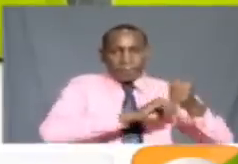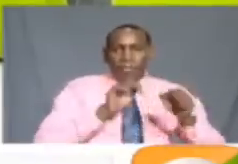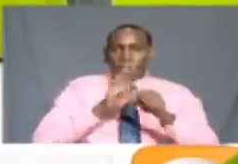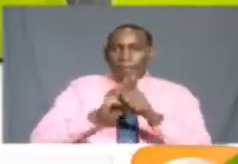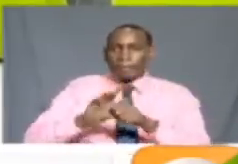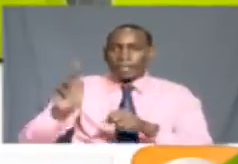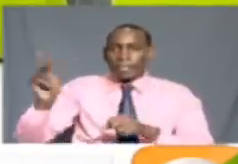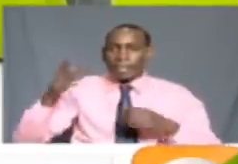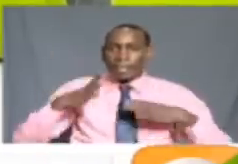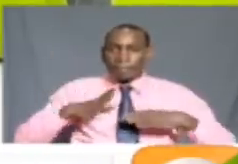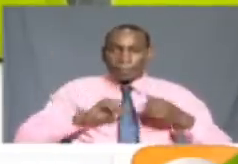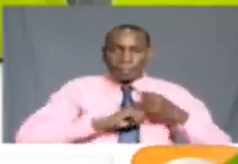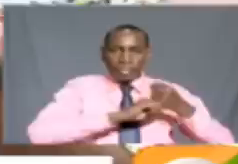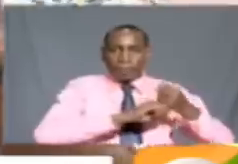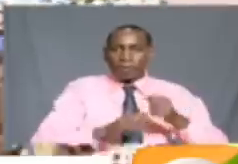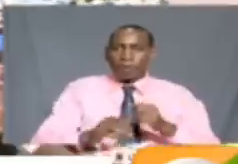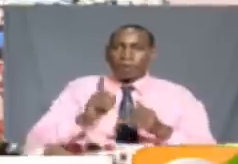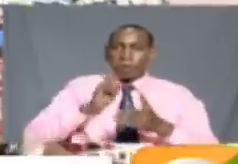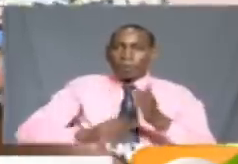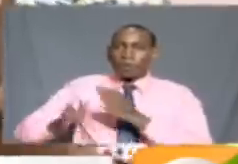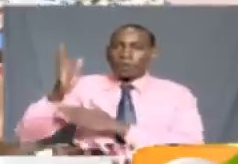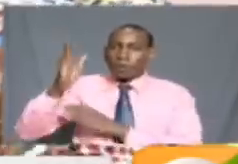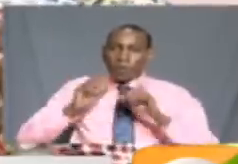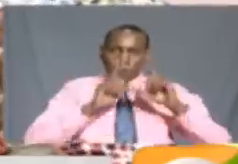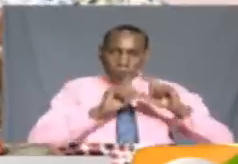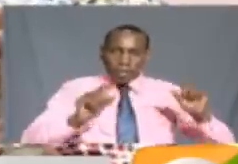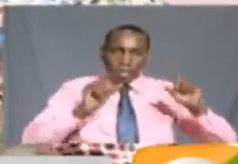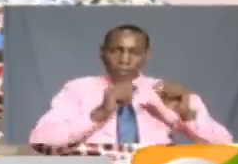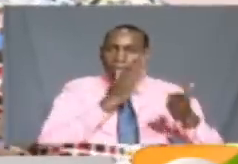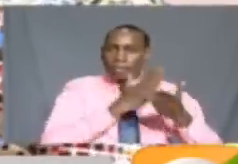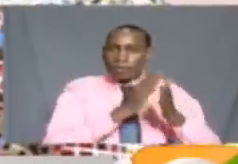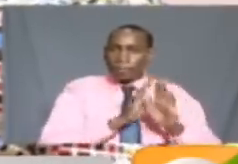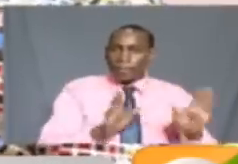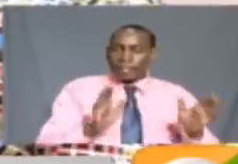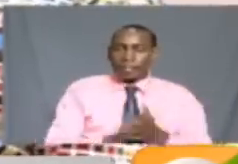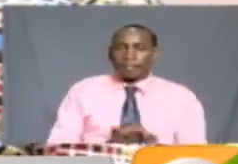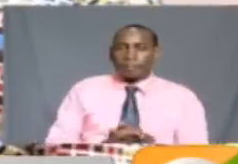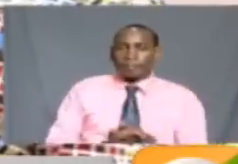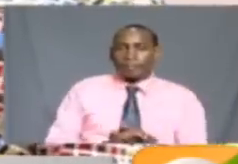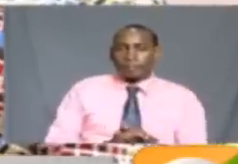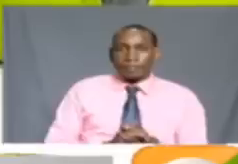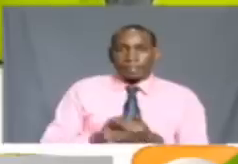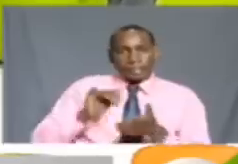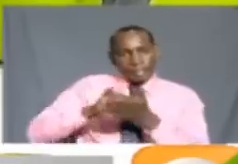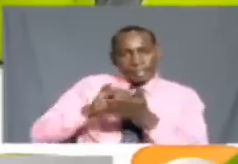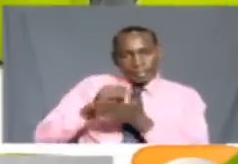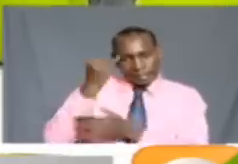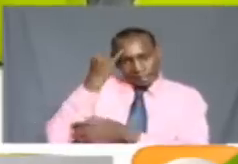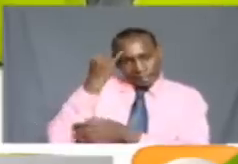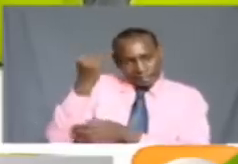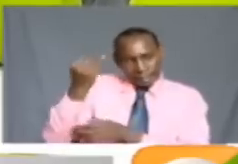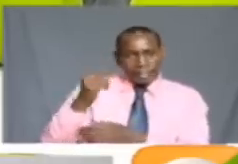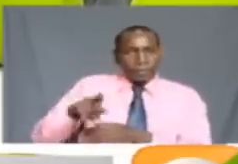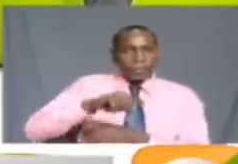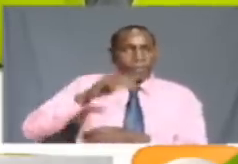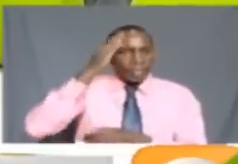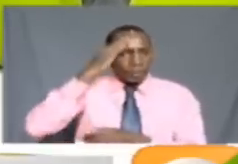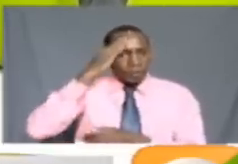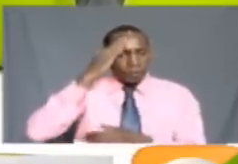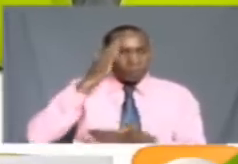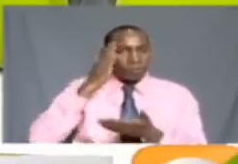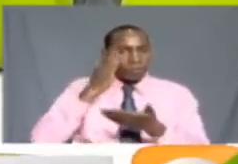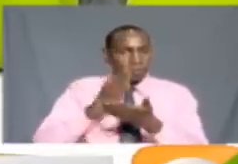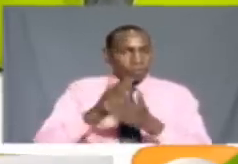Kenyans standing there that what God has said is true. It's true. And despite that, though, is that a bit idealist? Because as much as we know it's the right thing to